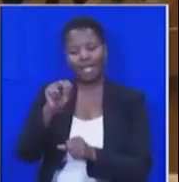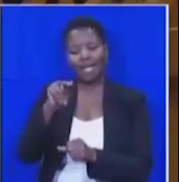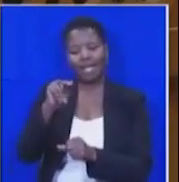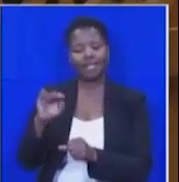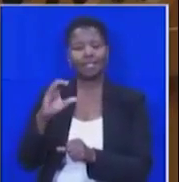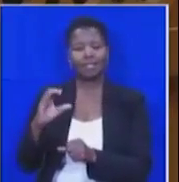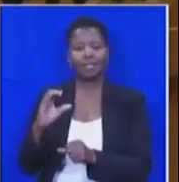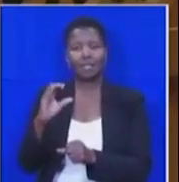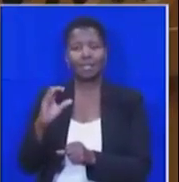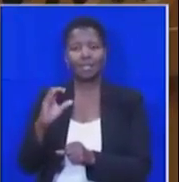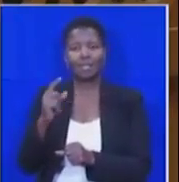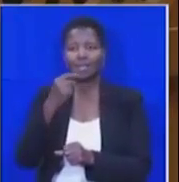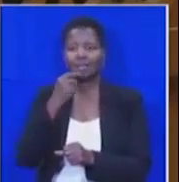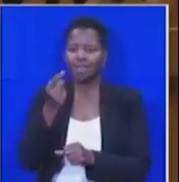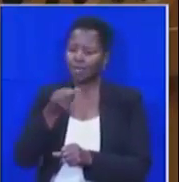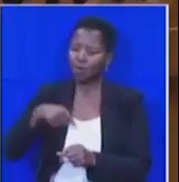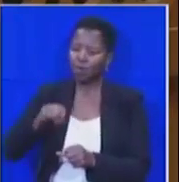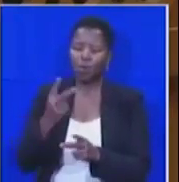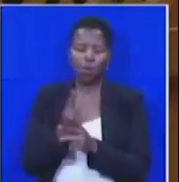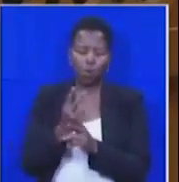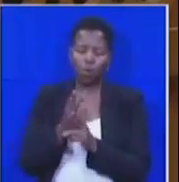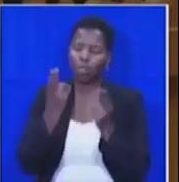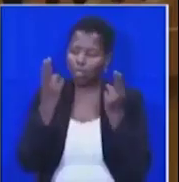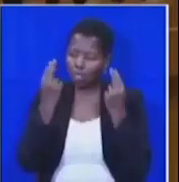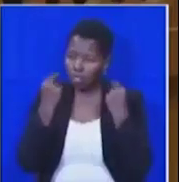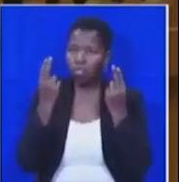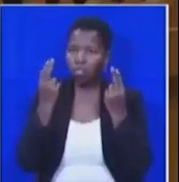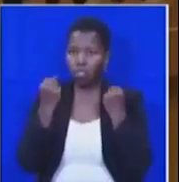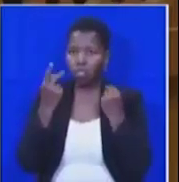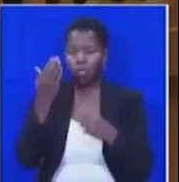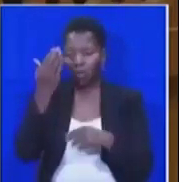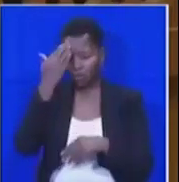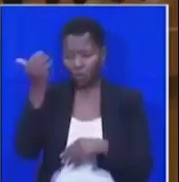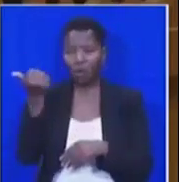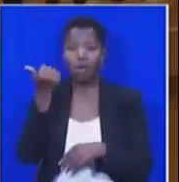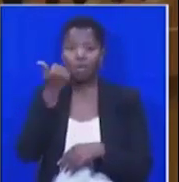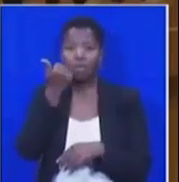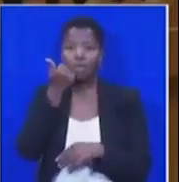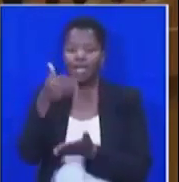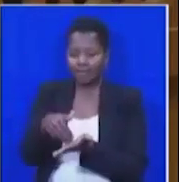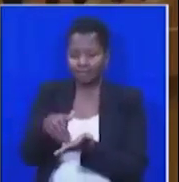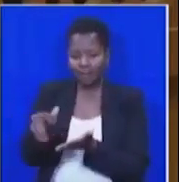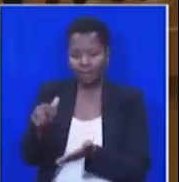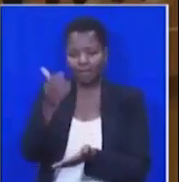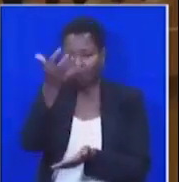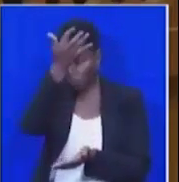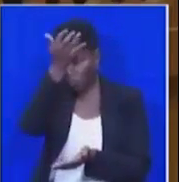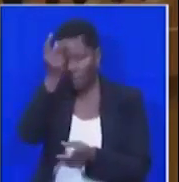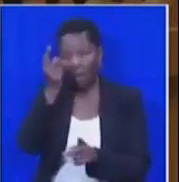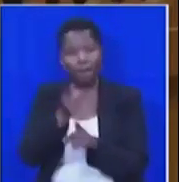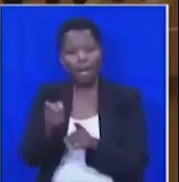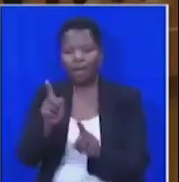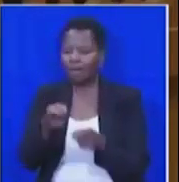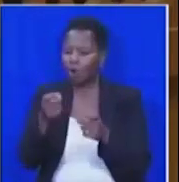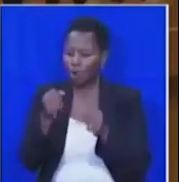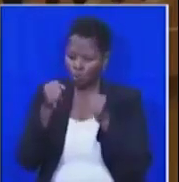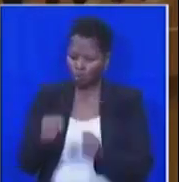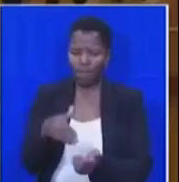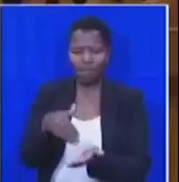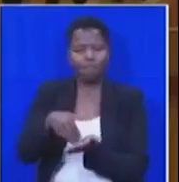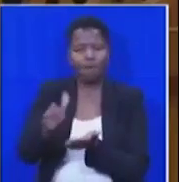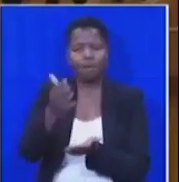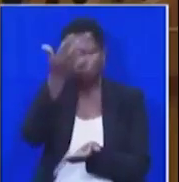Cyril. You've had 2 opportunities to take control of this country and re-steer it where it needs to go, Mr. Deputy President.